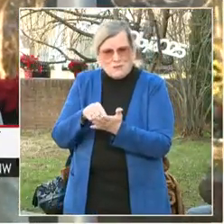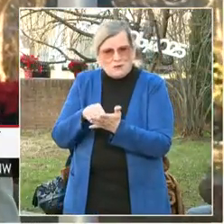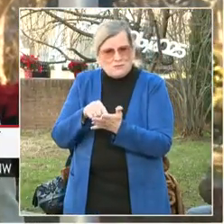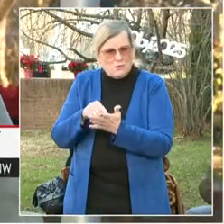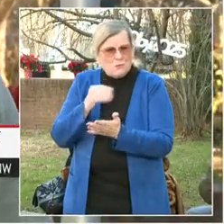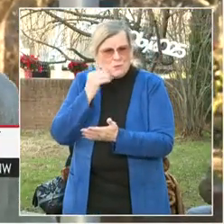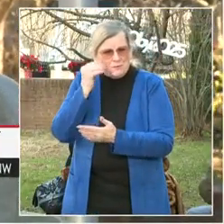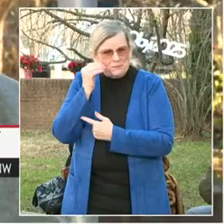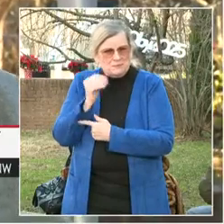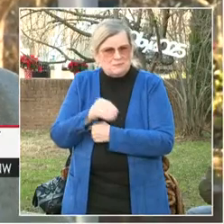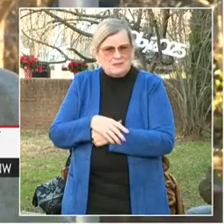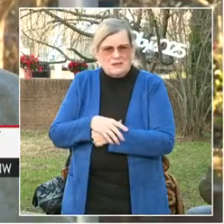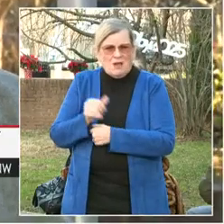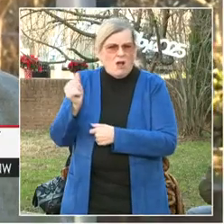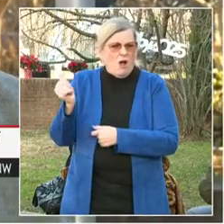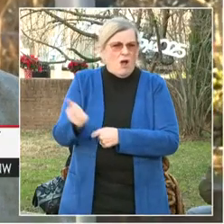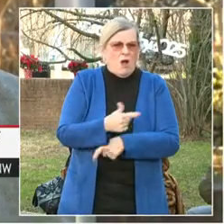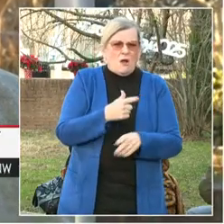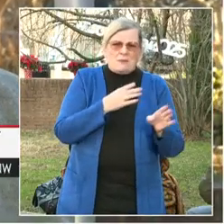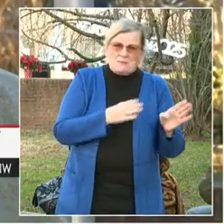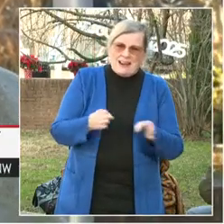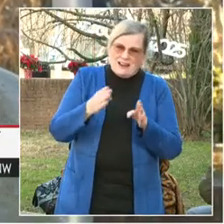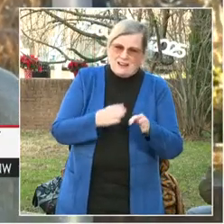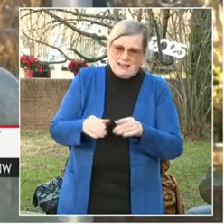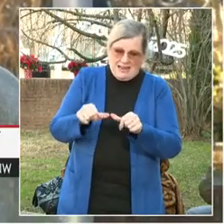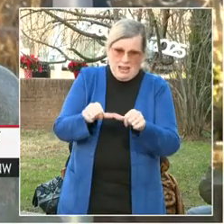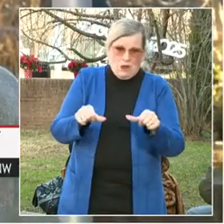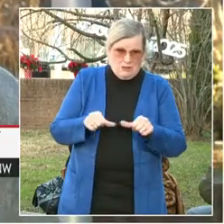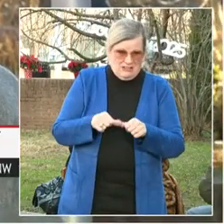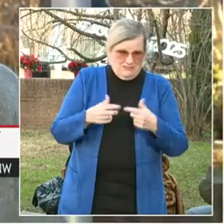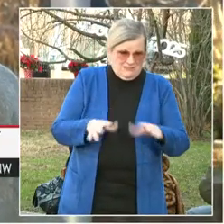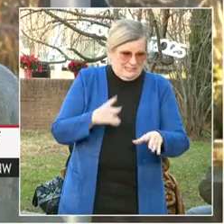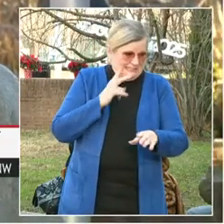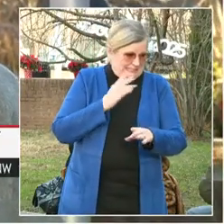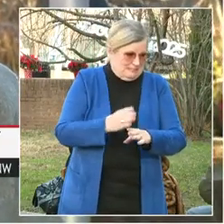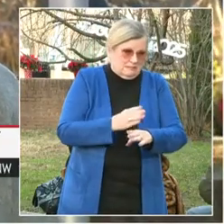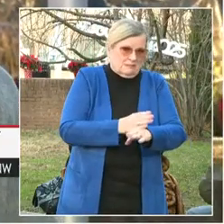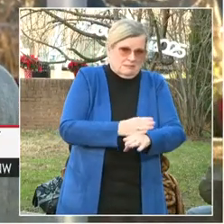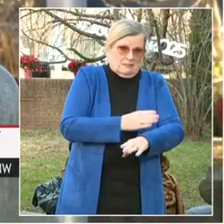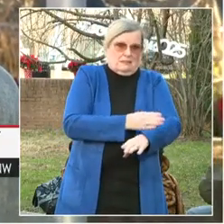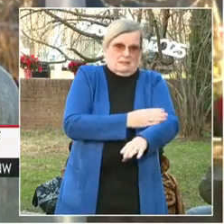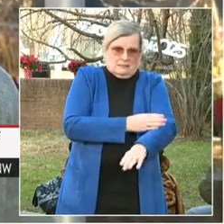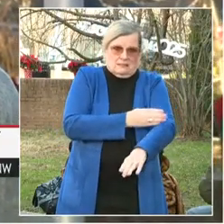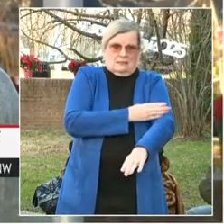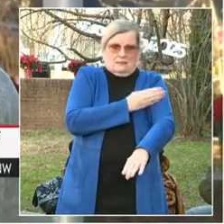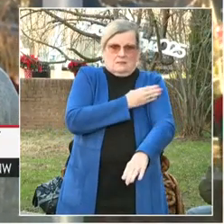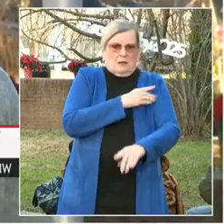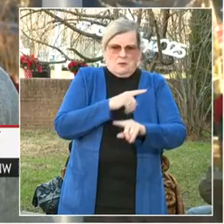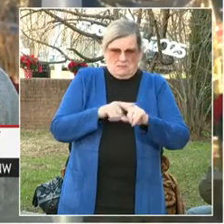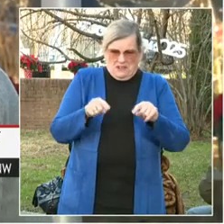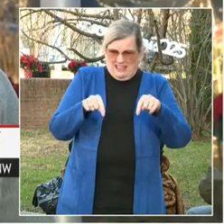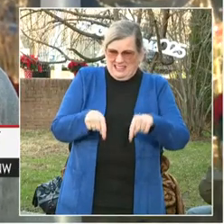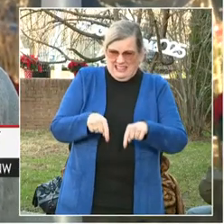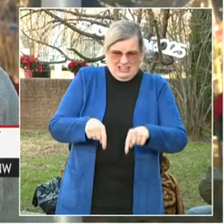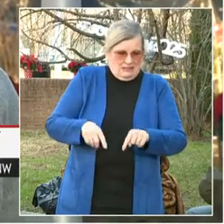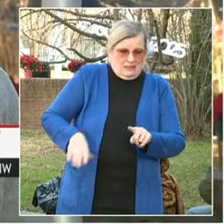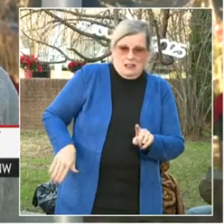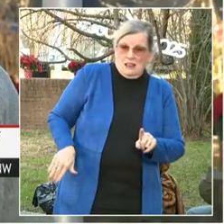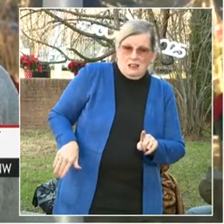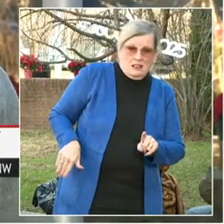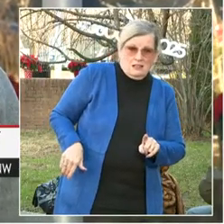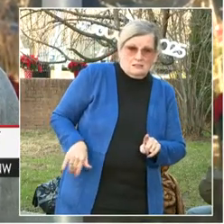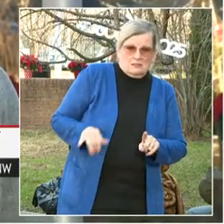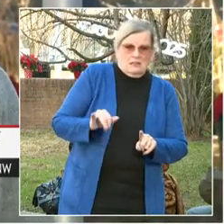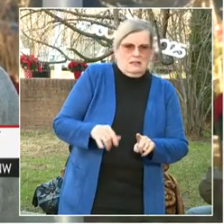planning areas have advanced in some way, with some units delivered. We haven't advanced at all in Rock Creek West, and so that's why we're